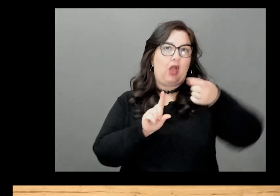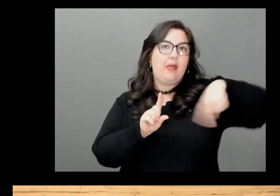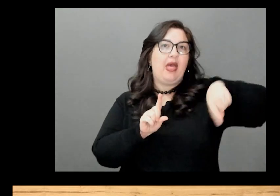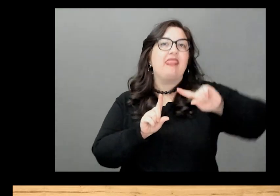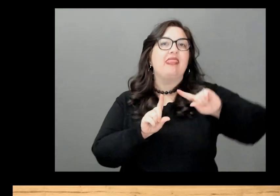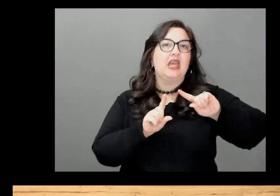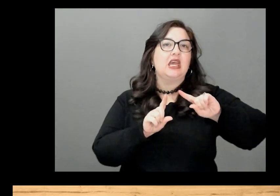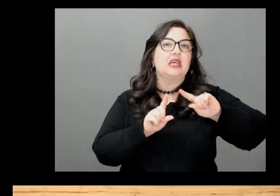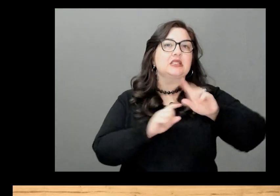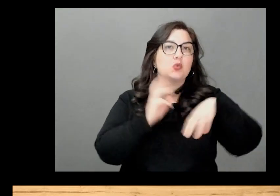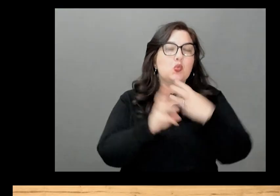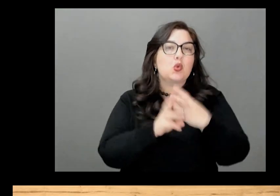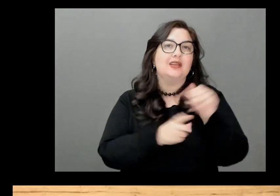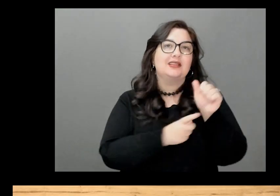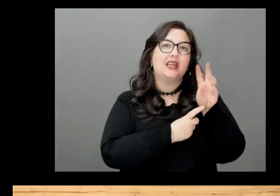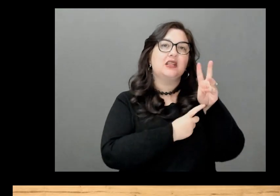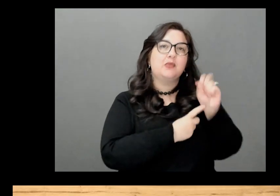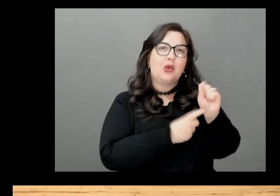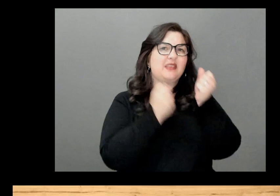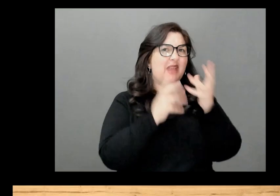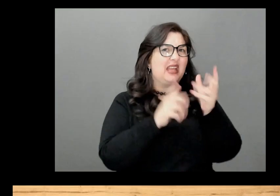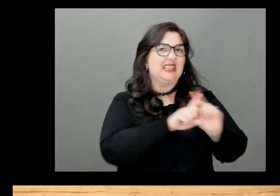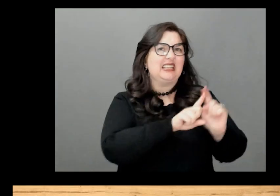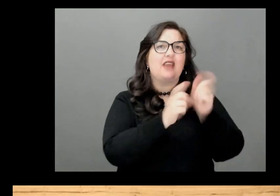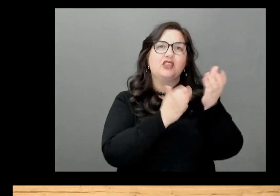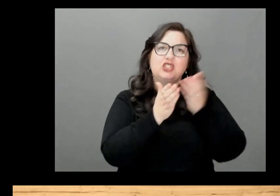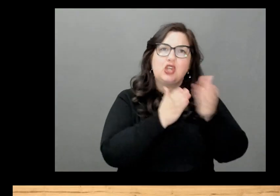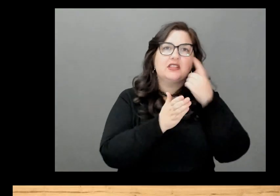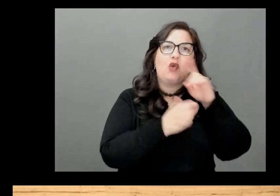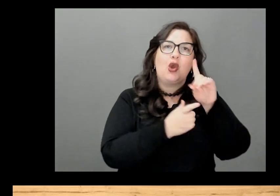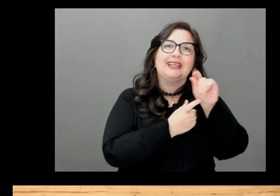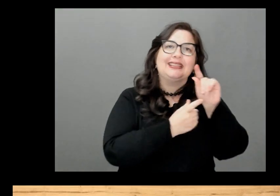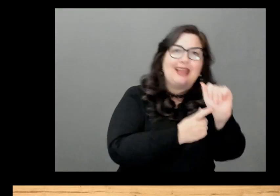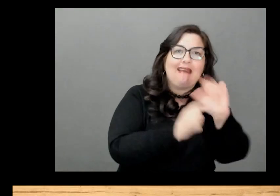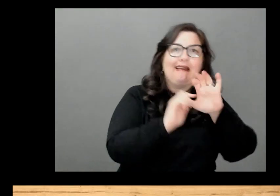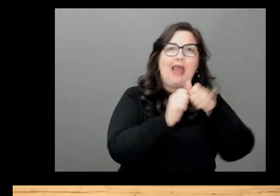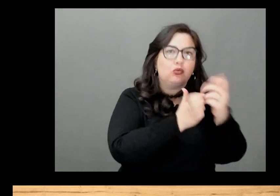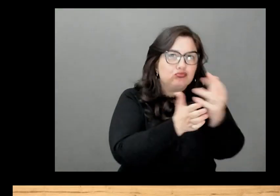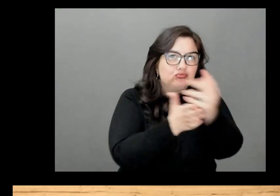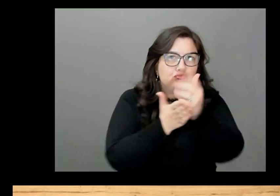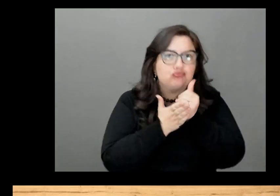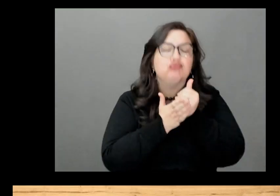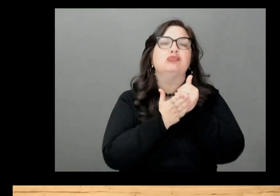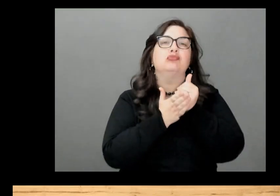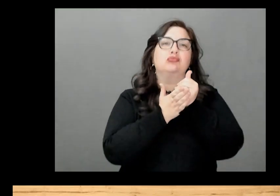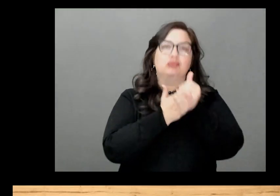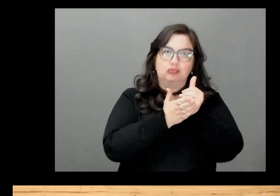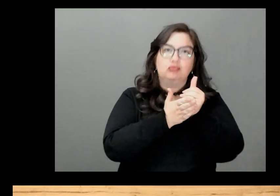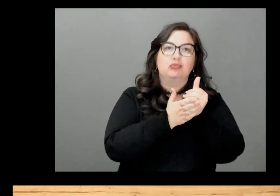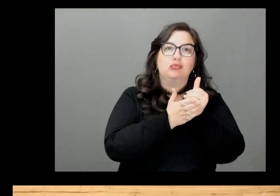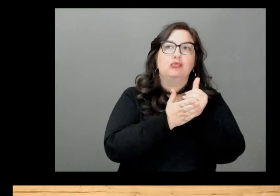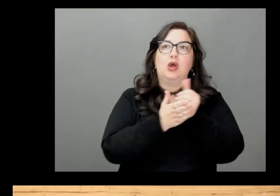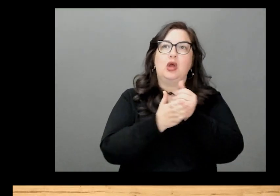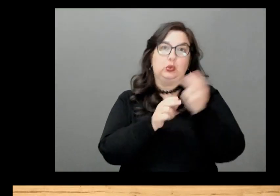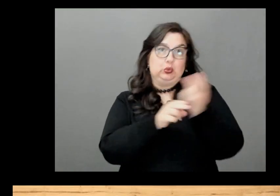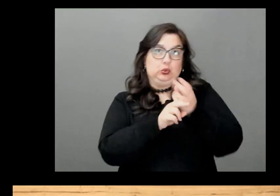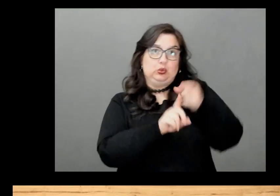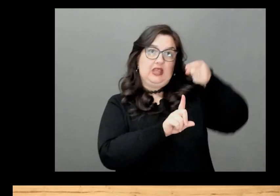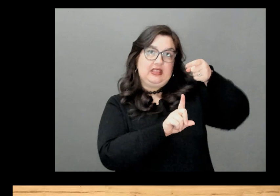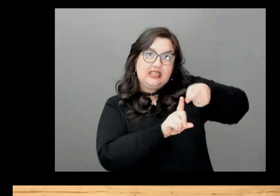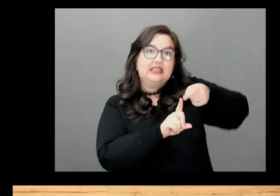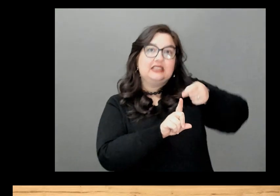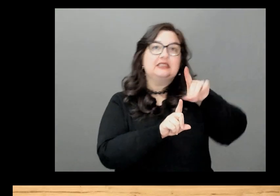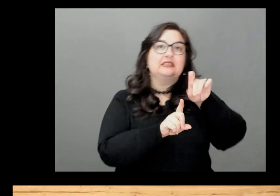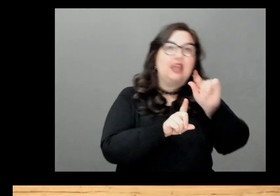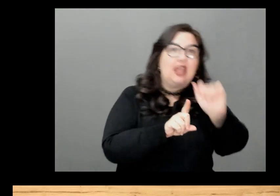all kinds of services to help bring in data and be able to reason on that data, visualize that